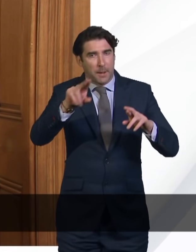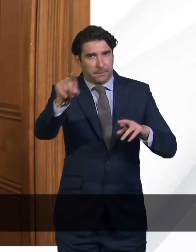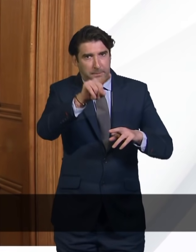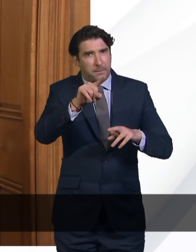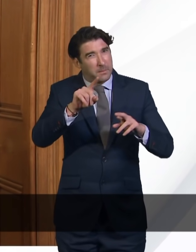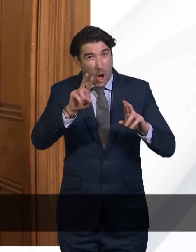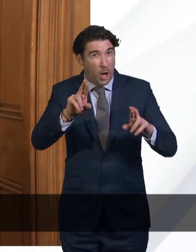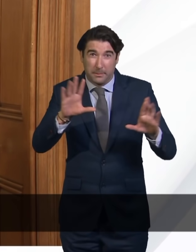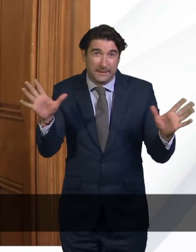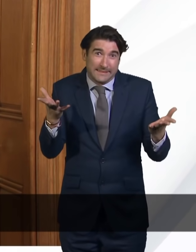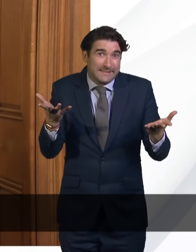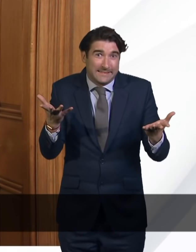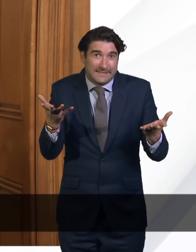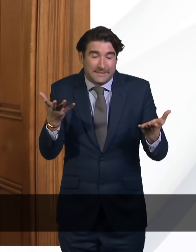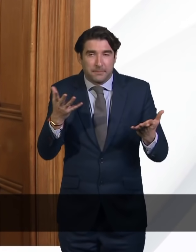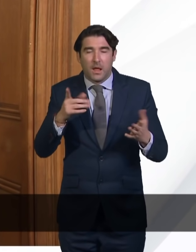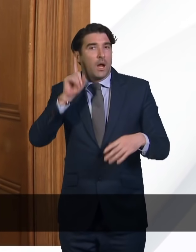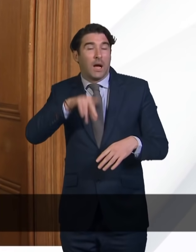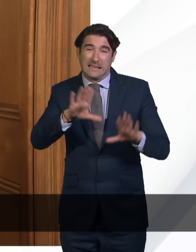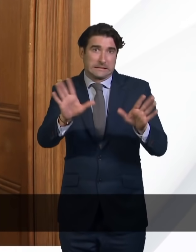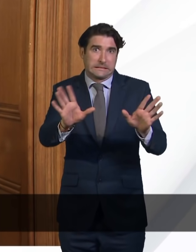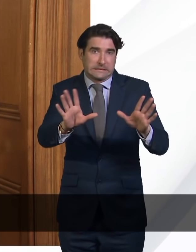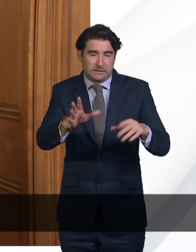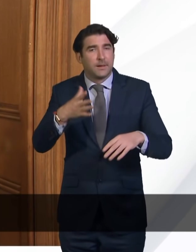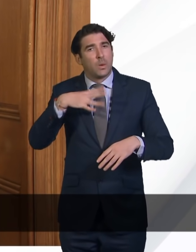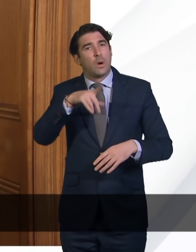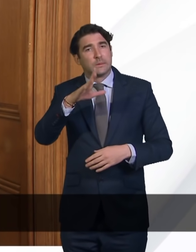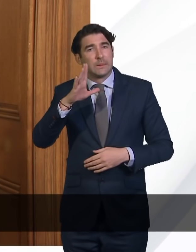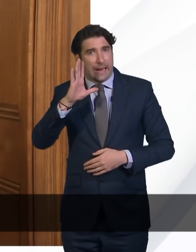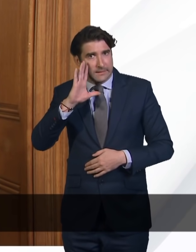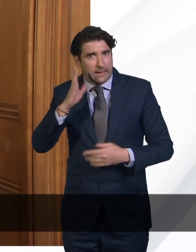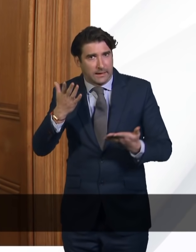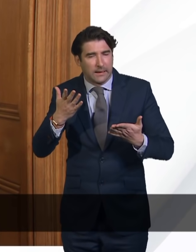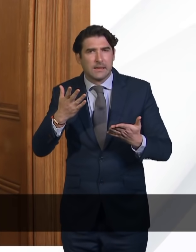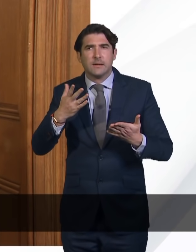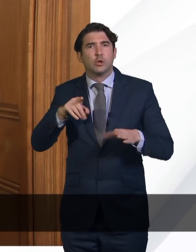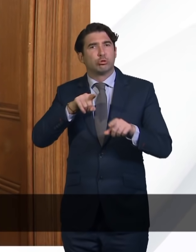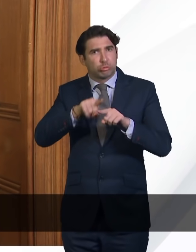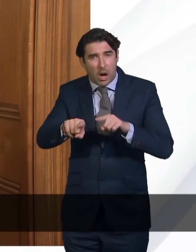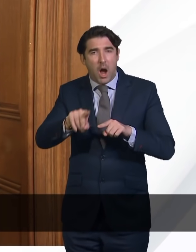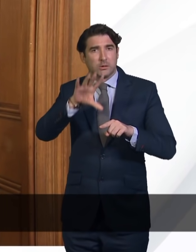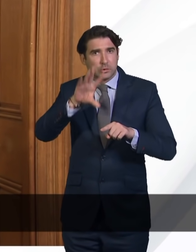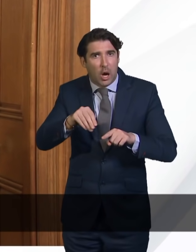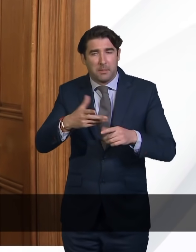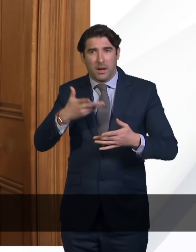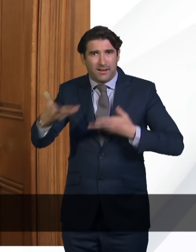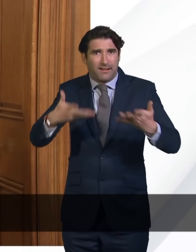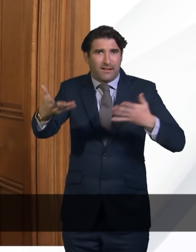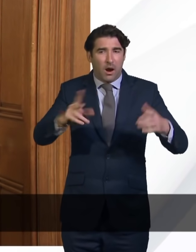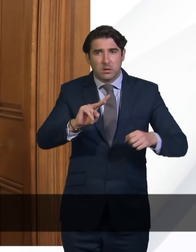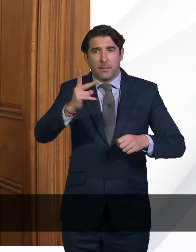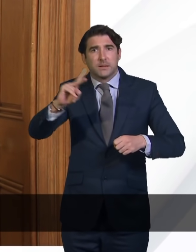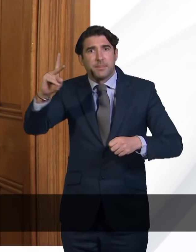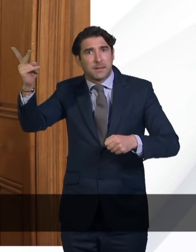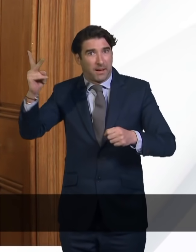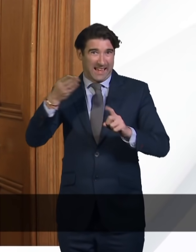and that's clearly in the areas that we've identified. That's why the extra restrictions that are coming on in those